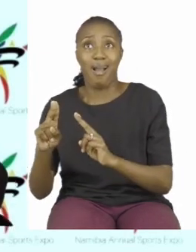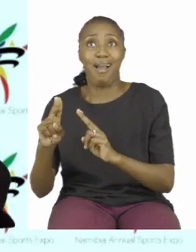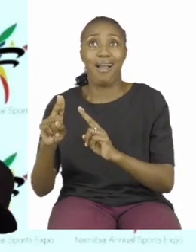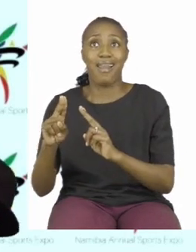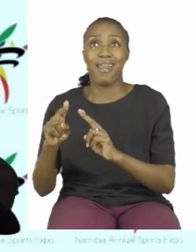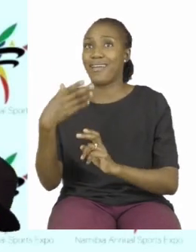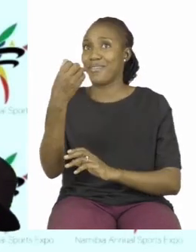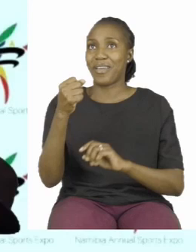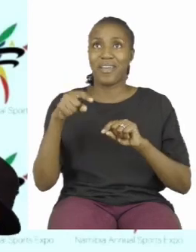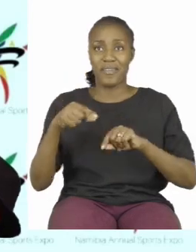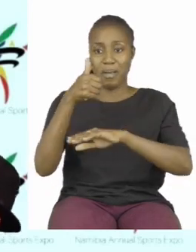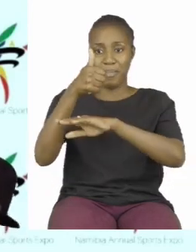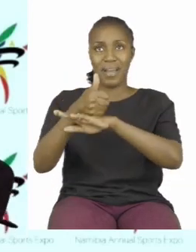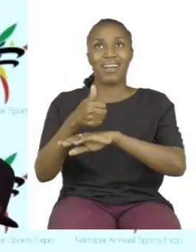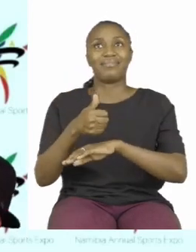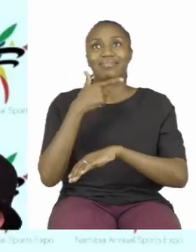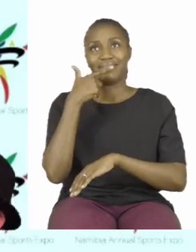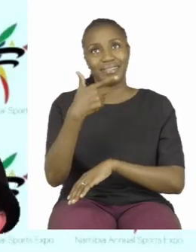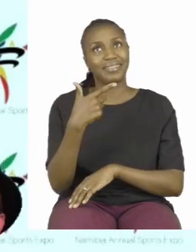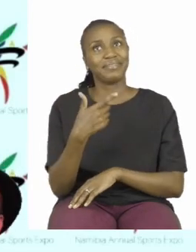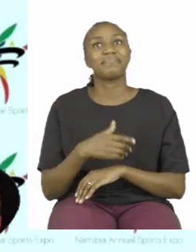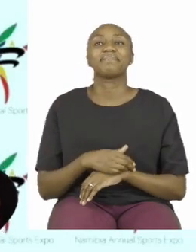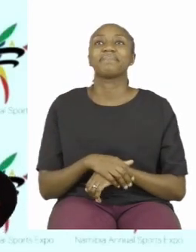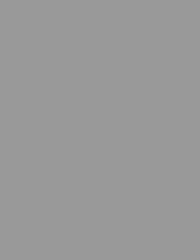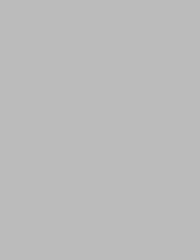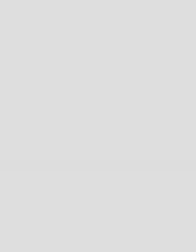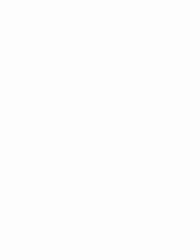Thank you so much. Likewise. Thank you, Itis.